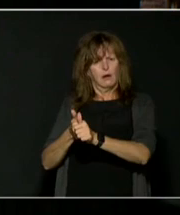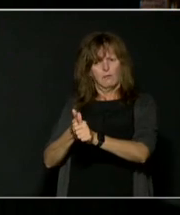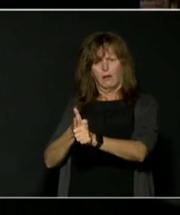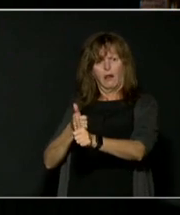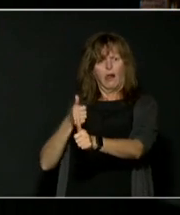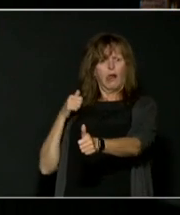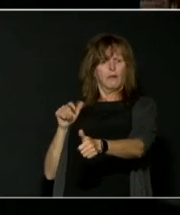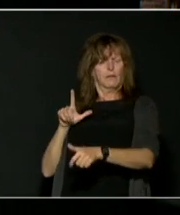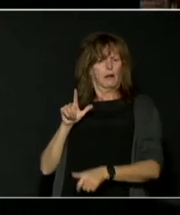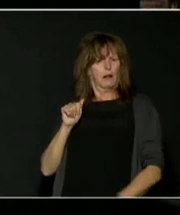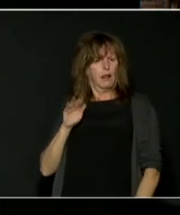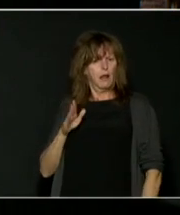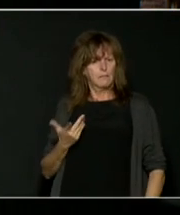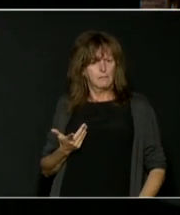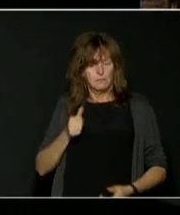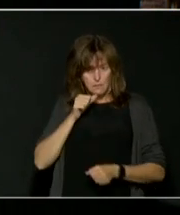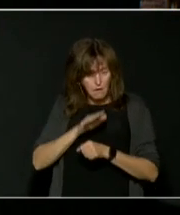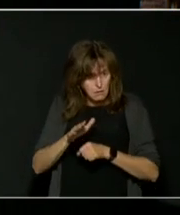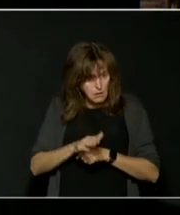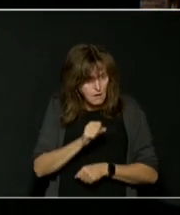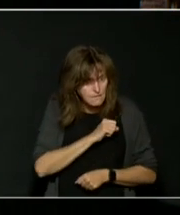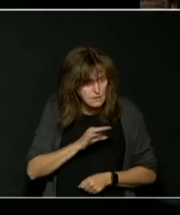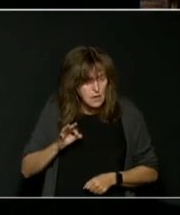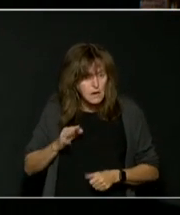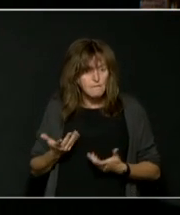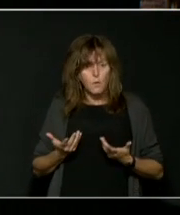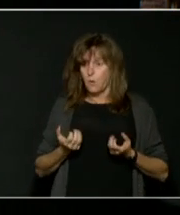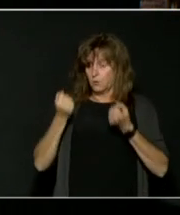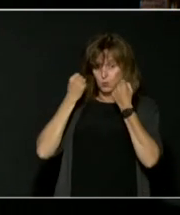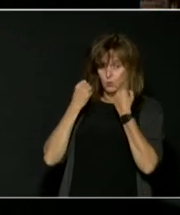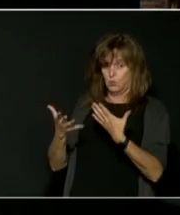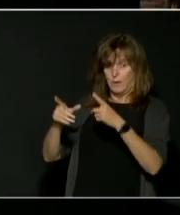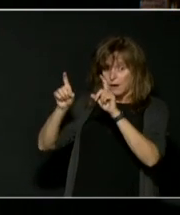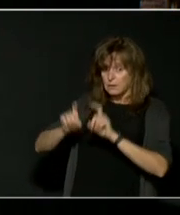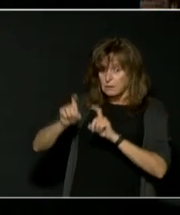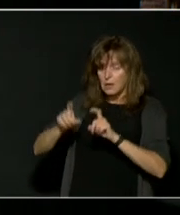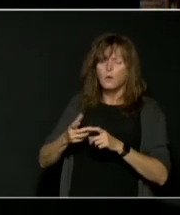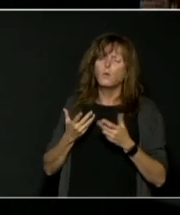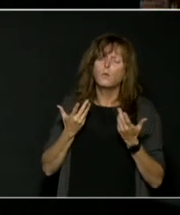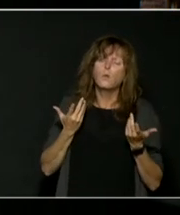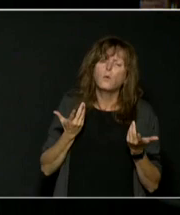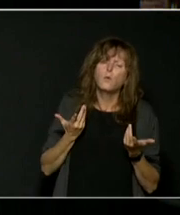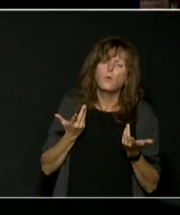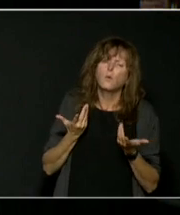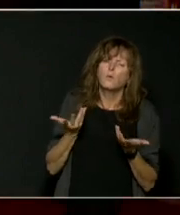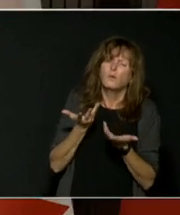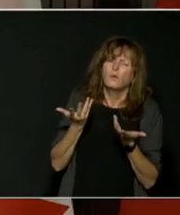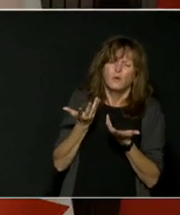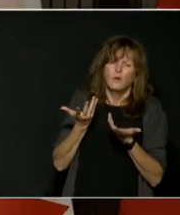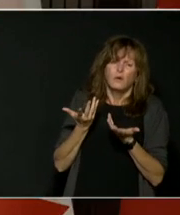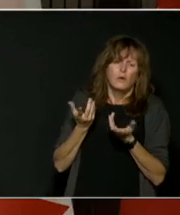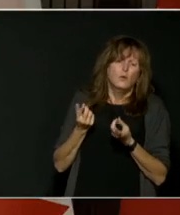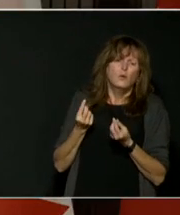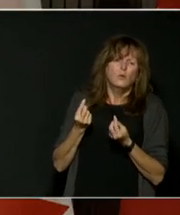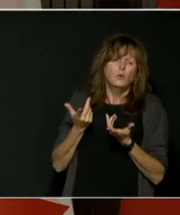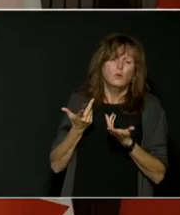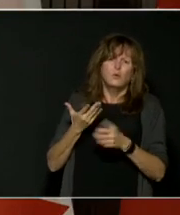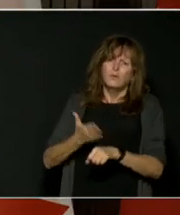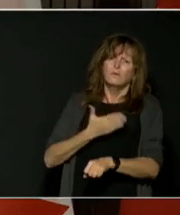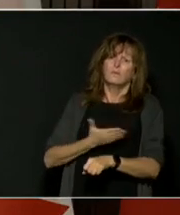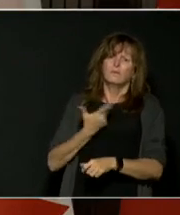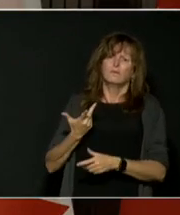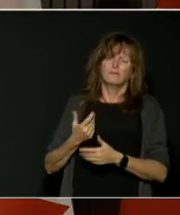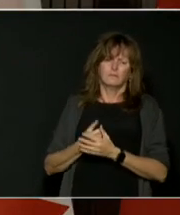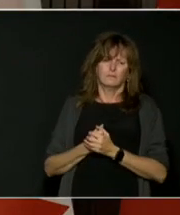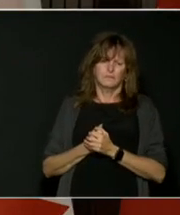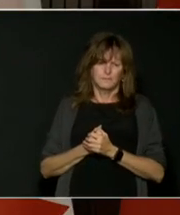just too much demand? And what exactly has been and is being done to address that? I'm going to turn it